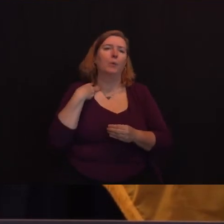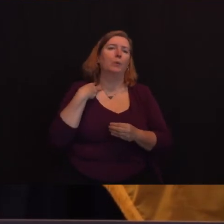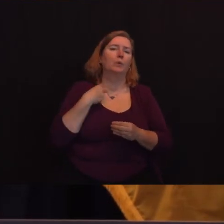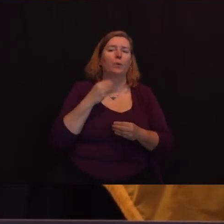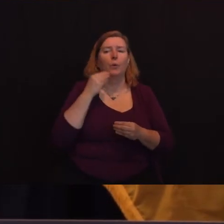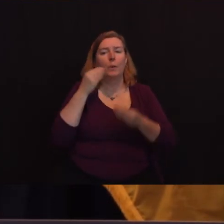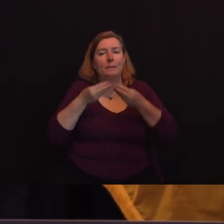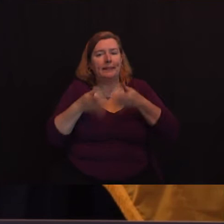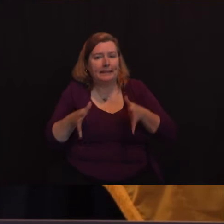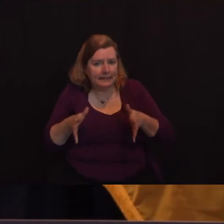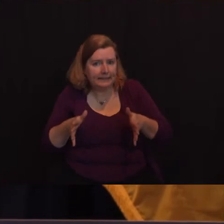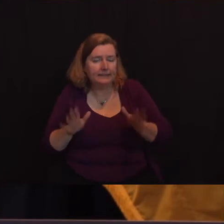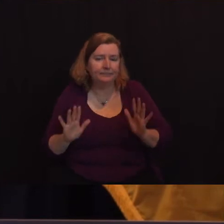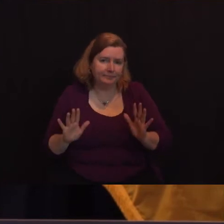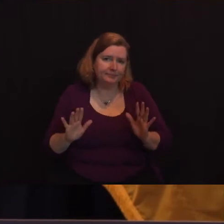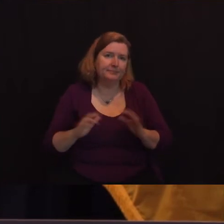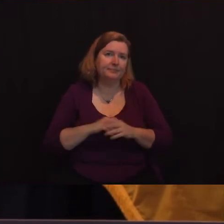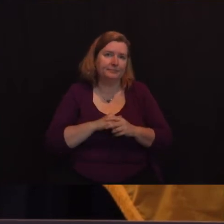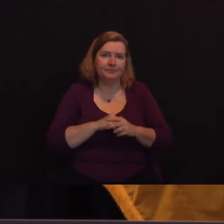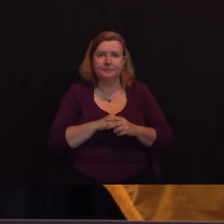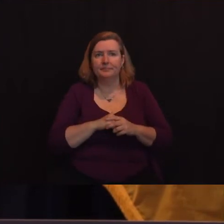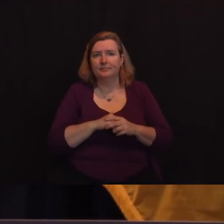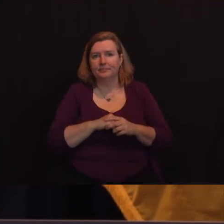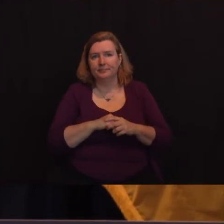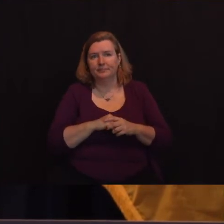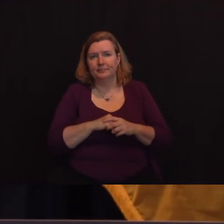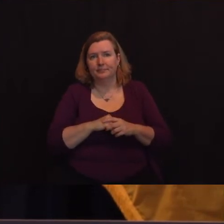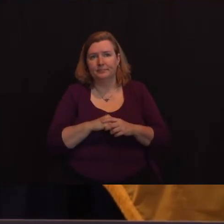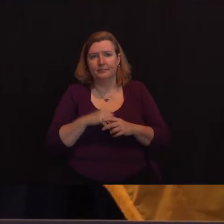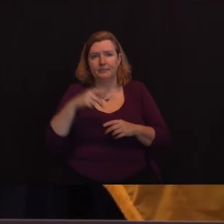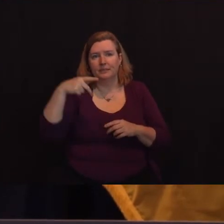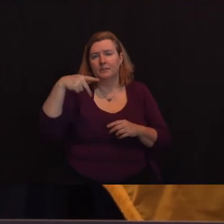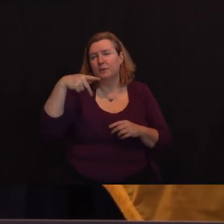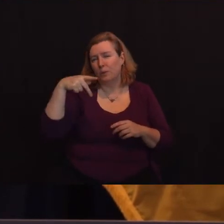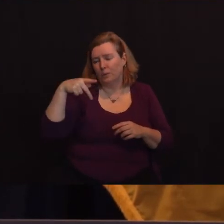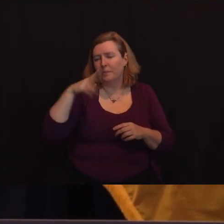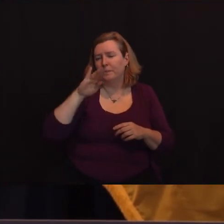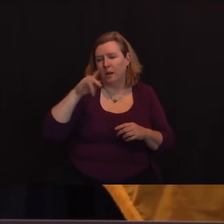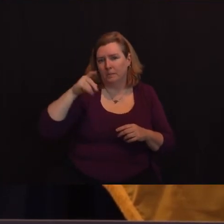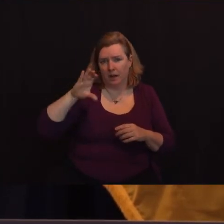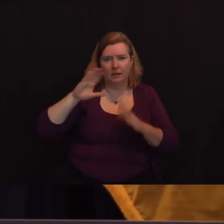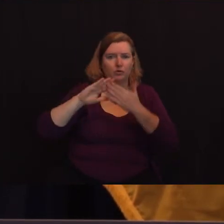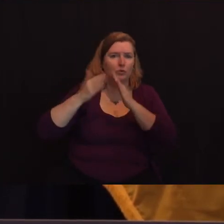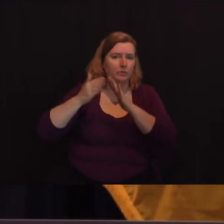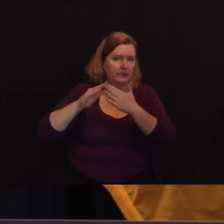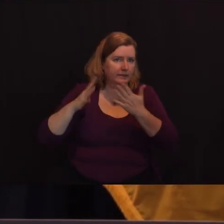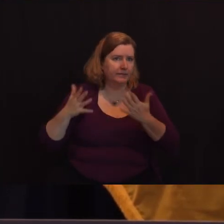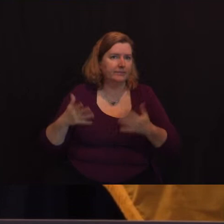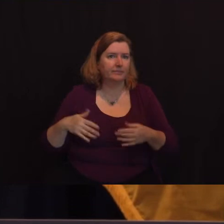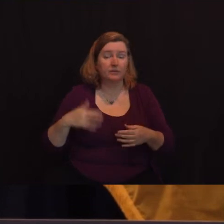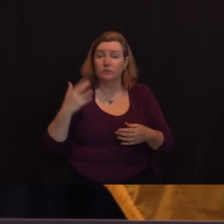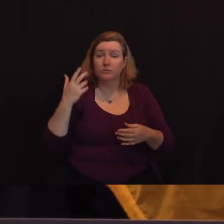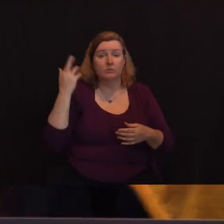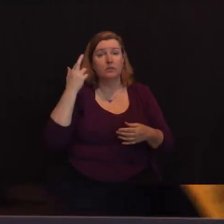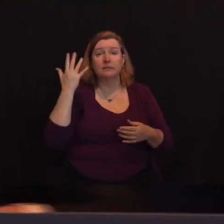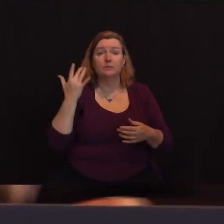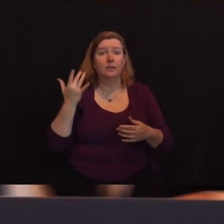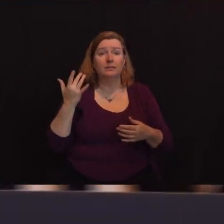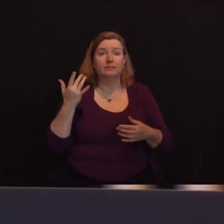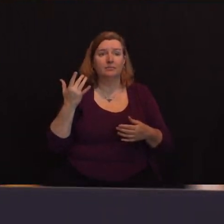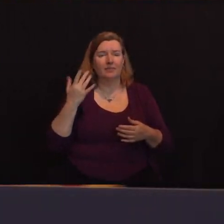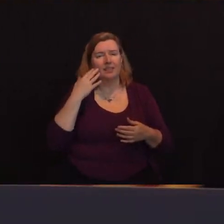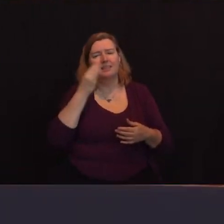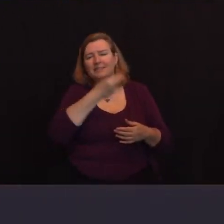communities, overwhelmingly in communities of color. I don't think it's any one reason. How do you feel about that?